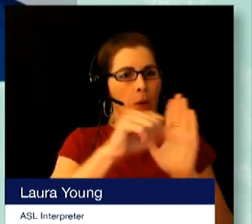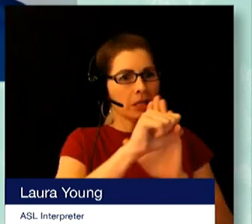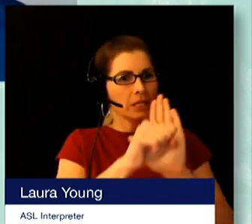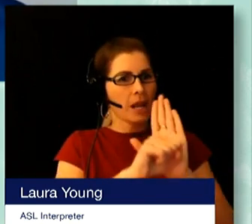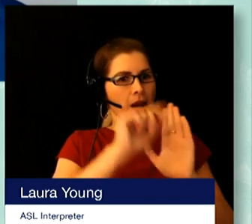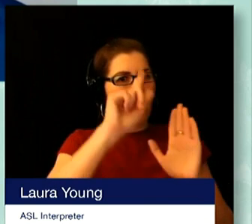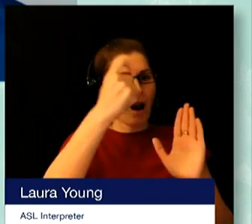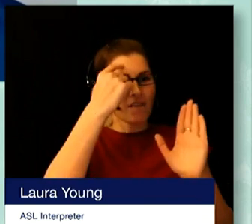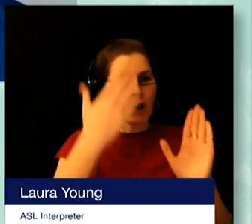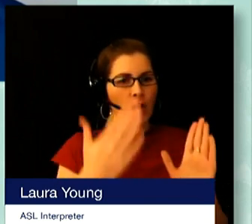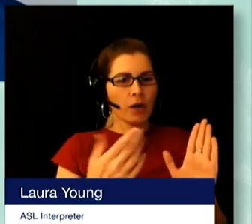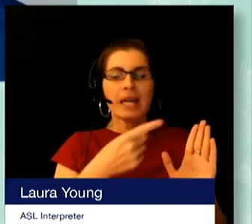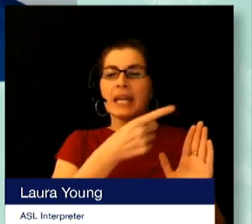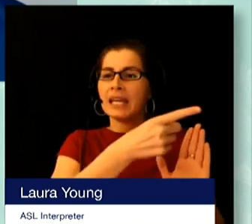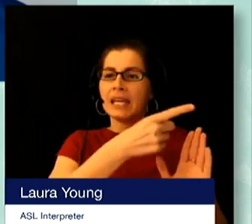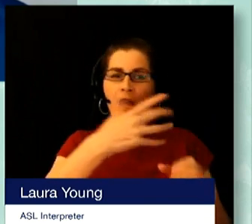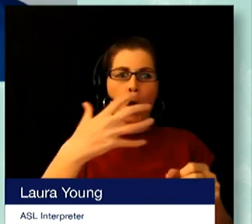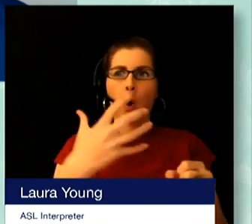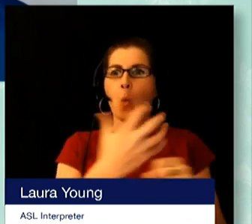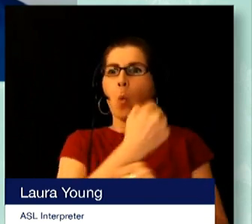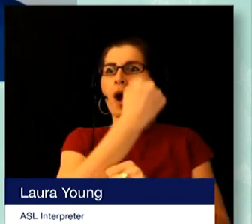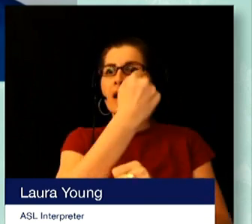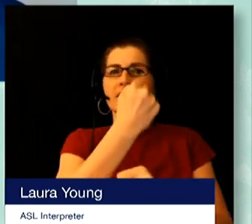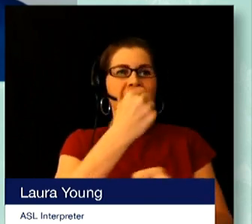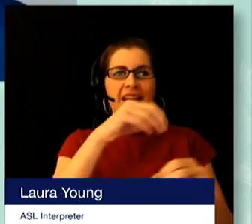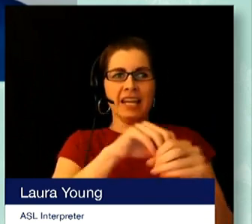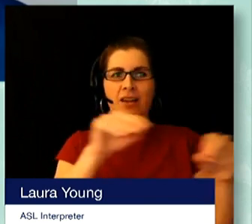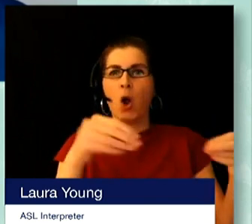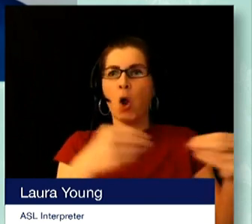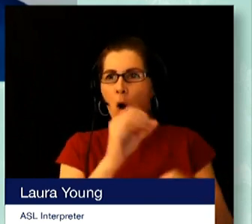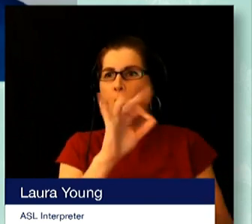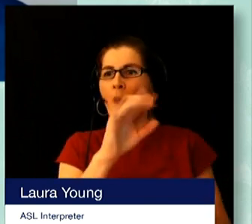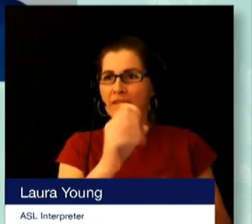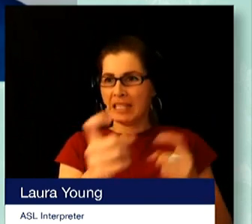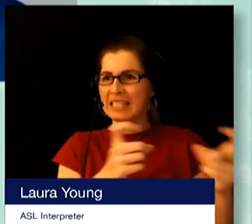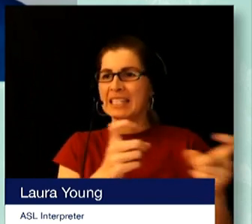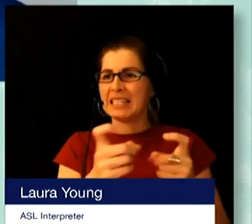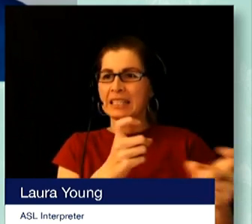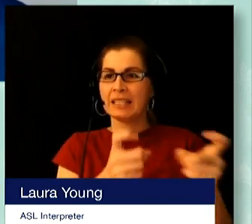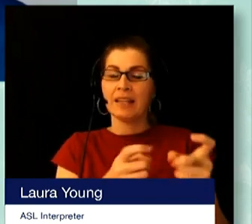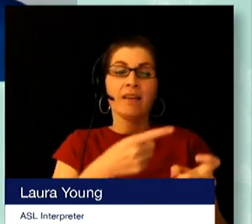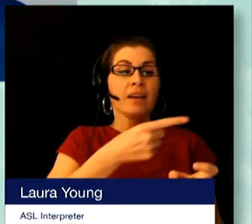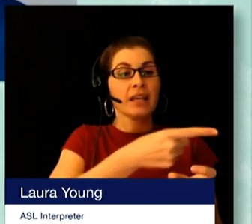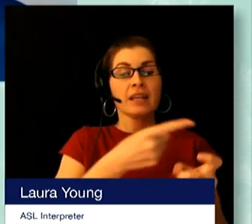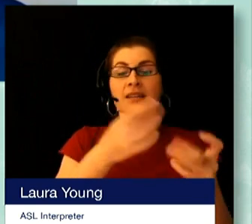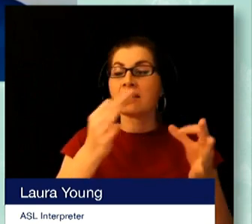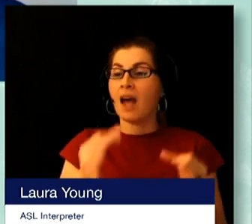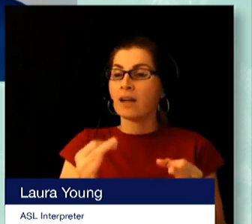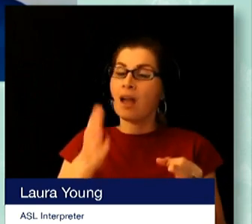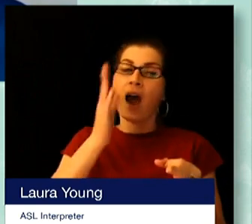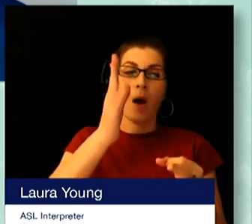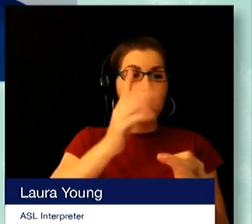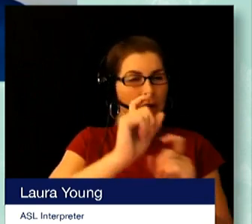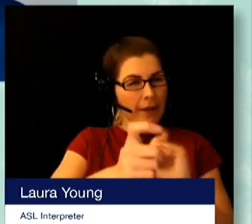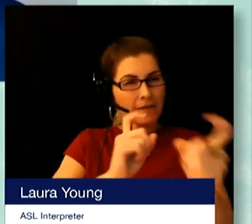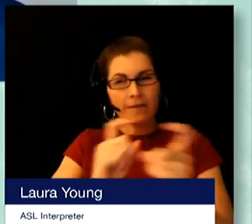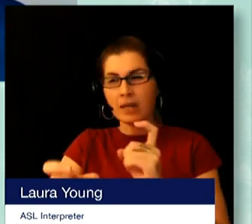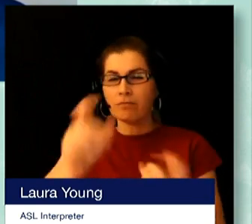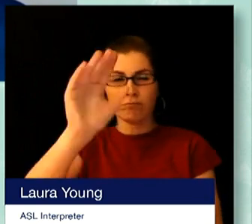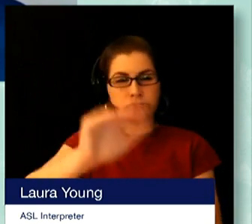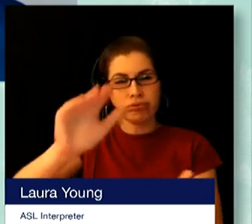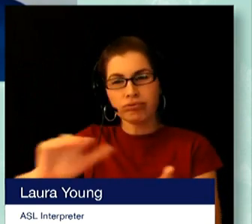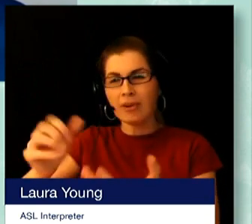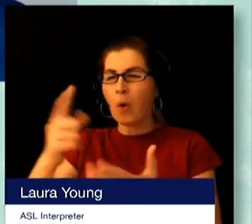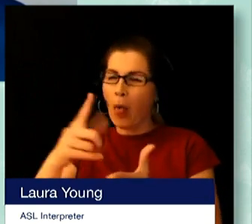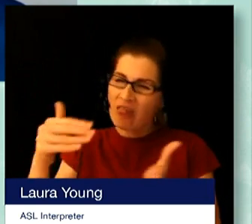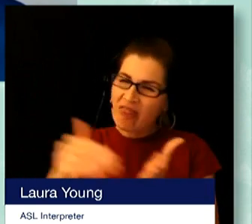won office, or while they're in office, said, I am going to grant commutations for thousands of people. I want